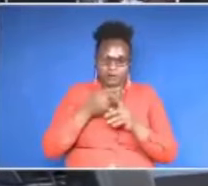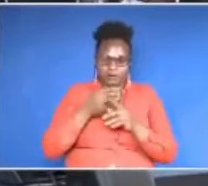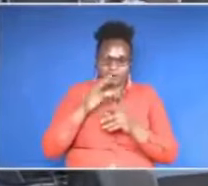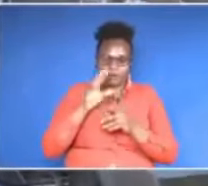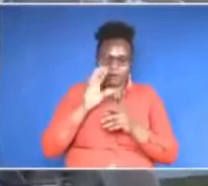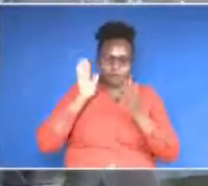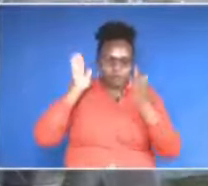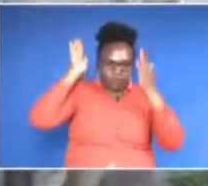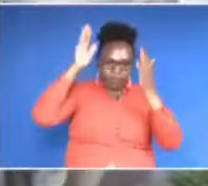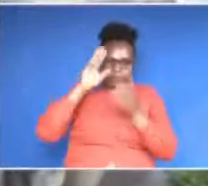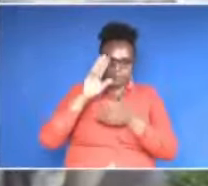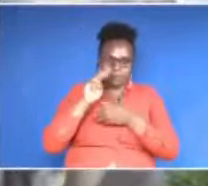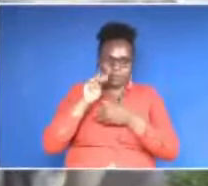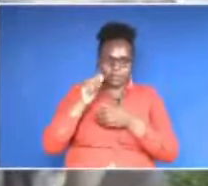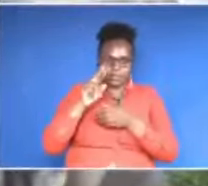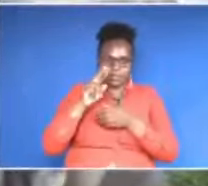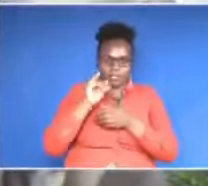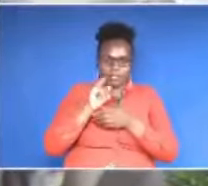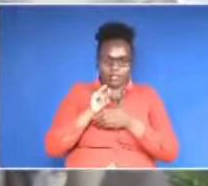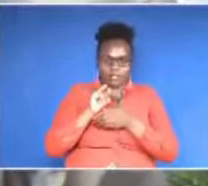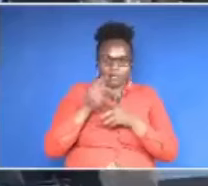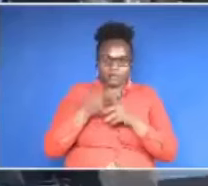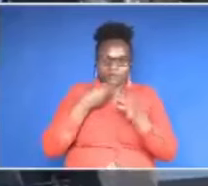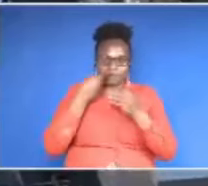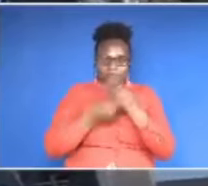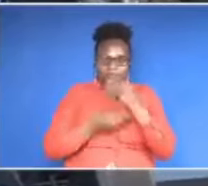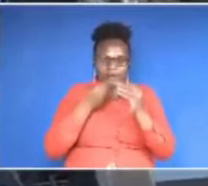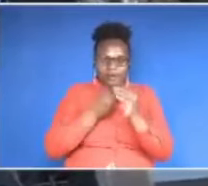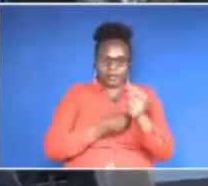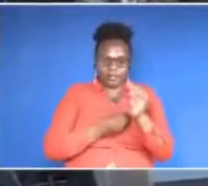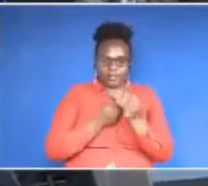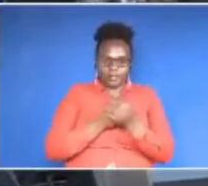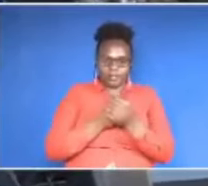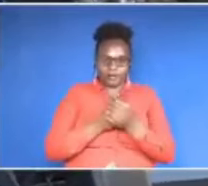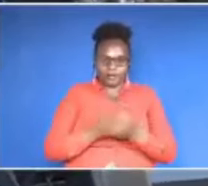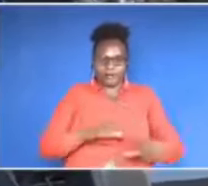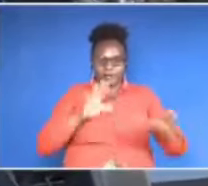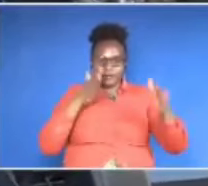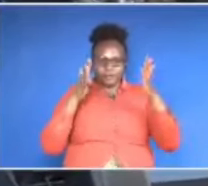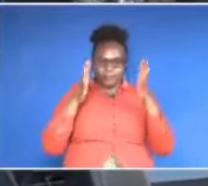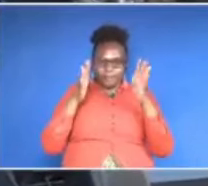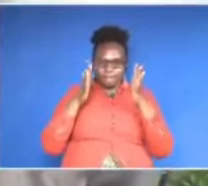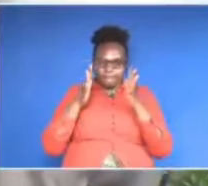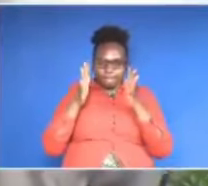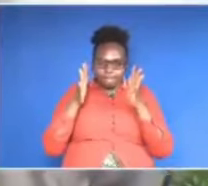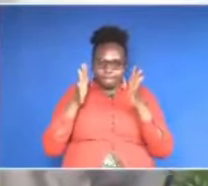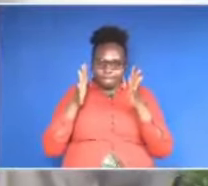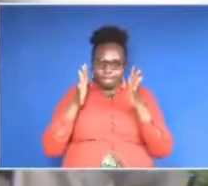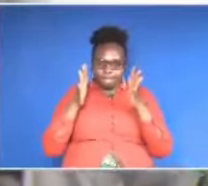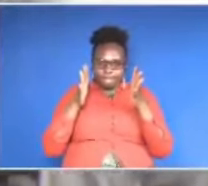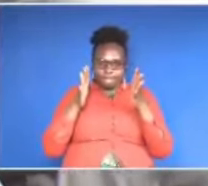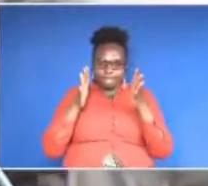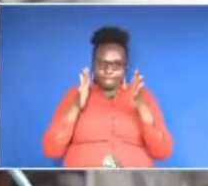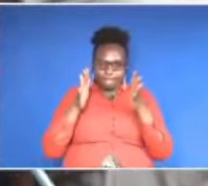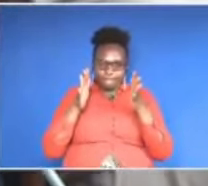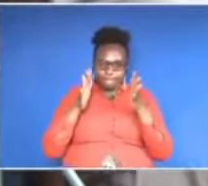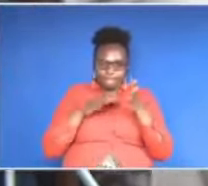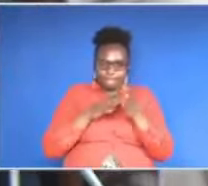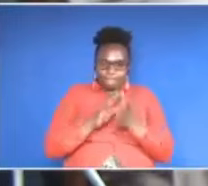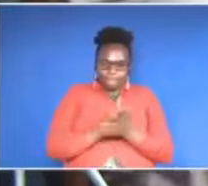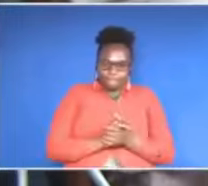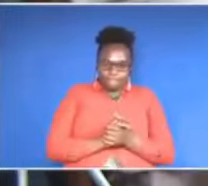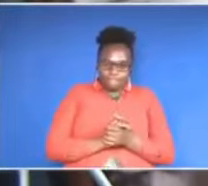na Askofu Margaret Wangare kutoka Banana. Let's celebrate her. Tumshereke. She's seated on the